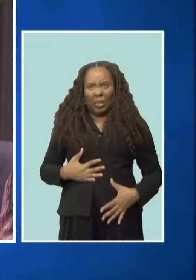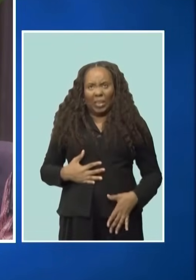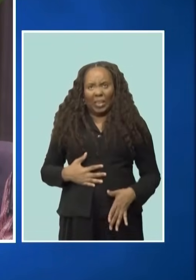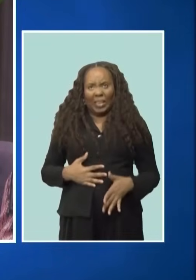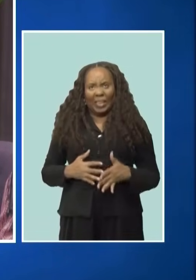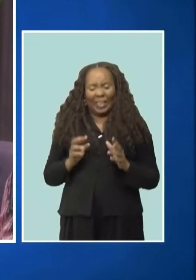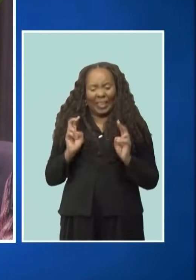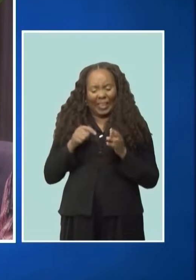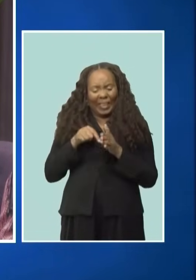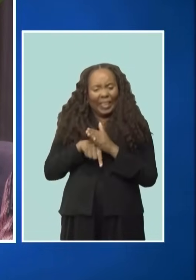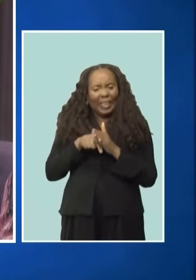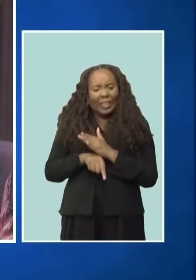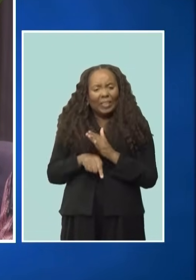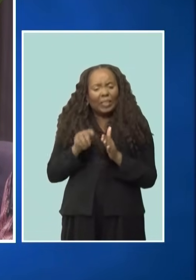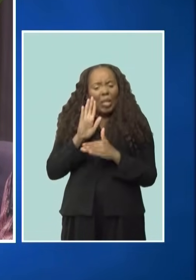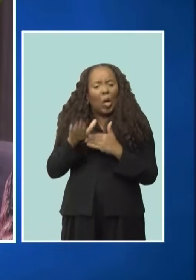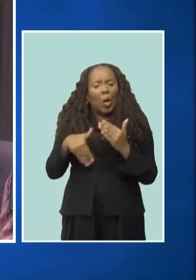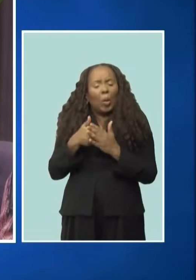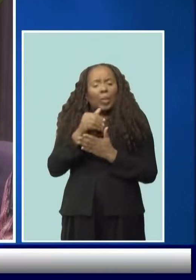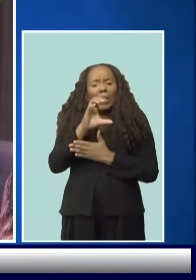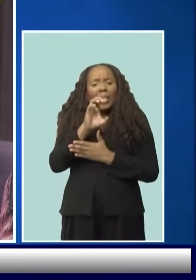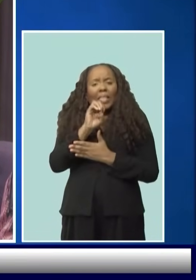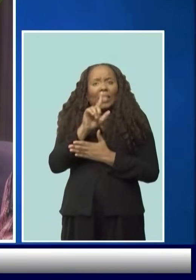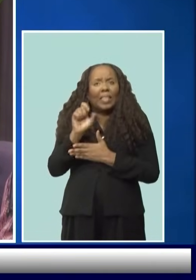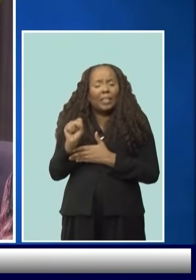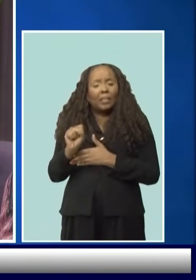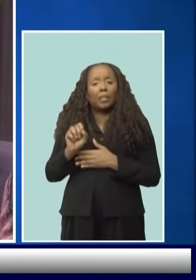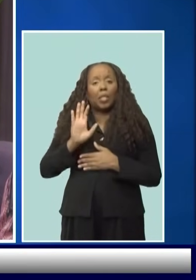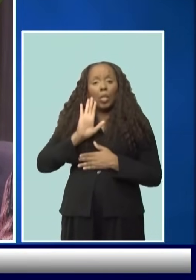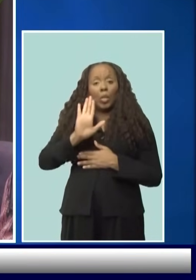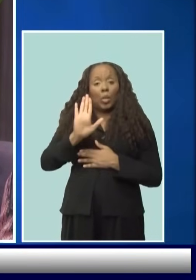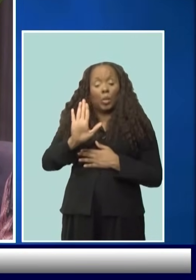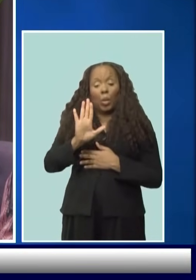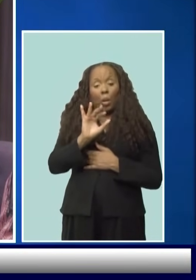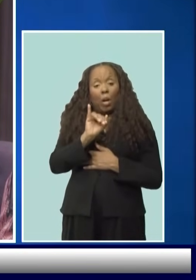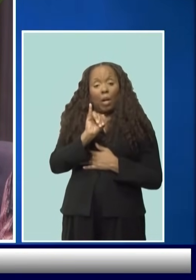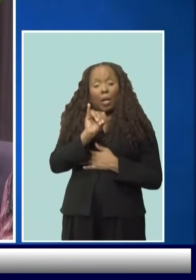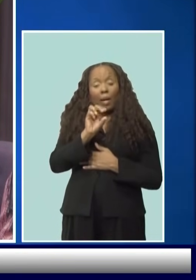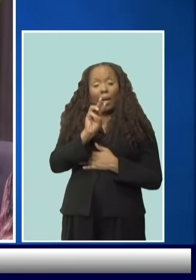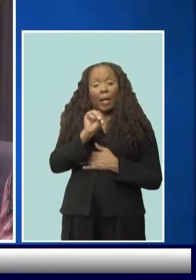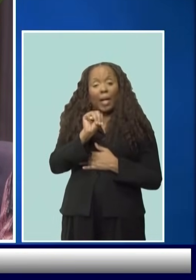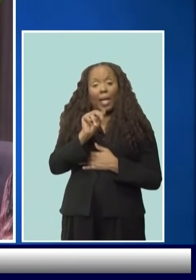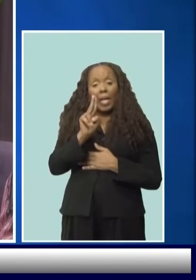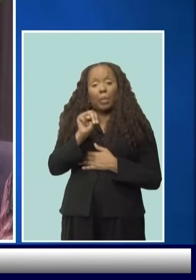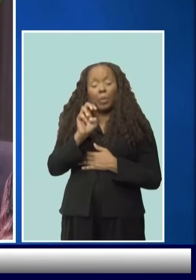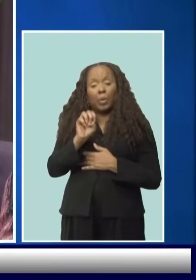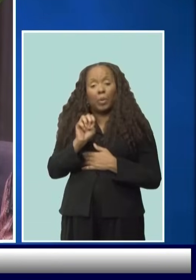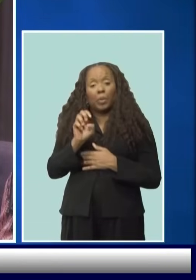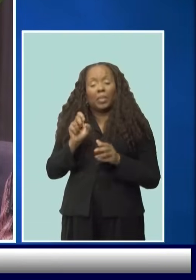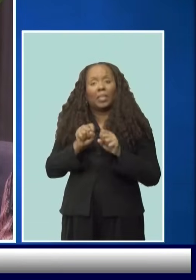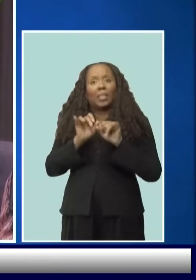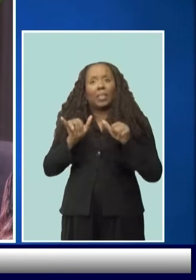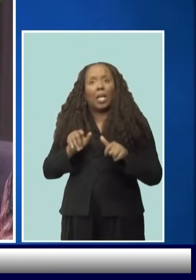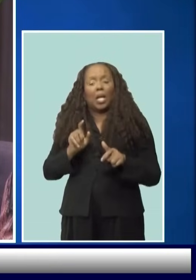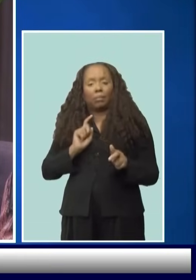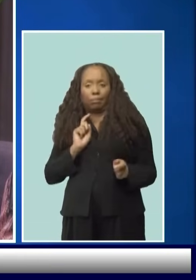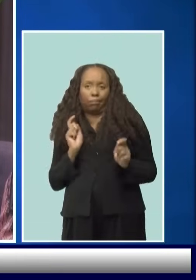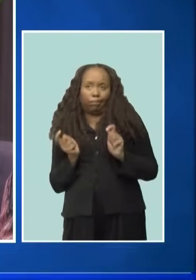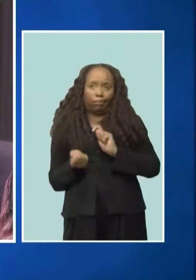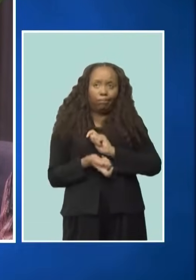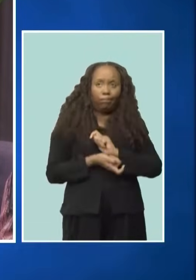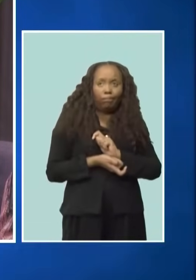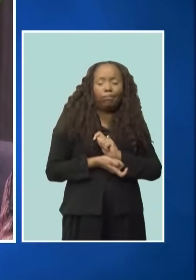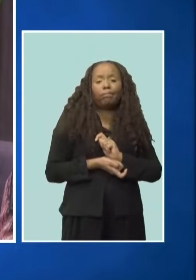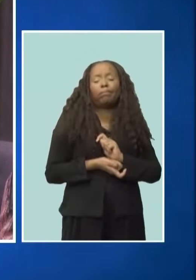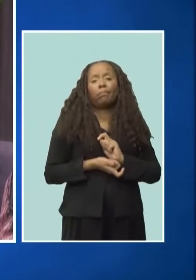cells. So your entire immune system undergoes a complete reset. It's like if you take a computer hard drive that you've had for years and